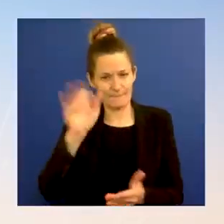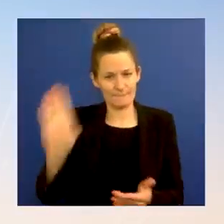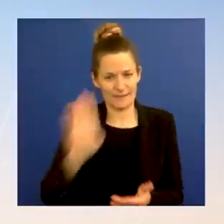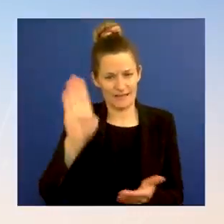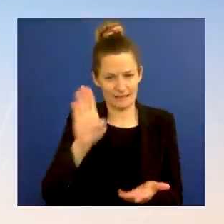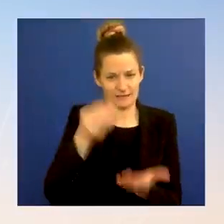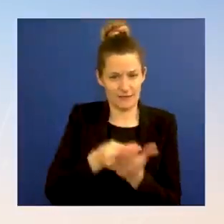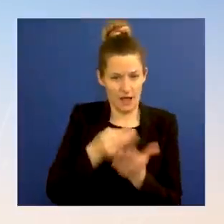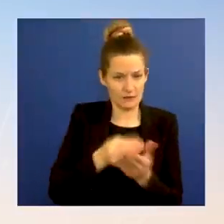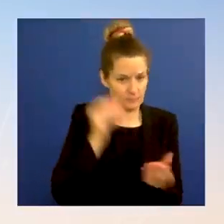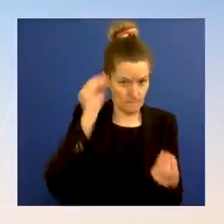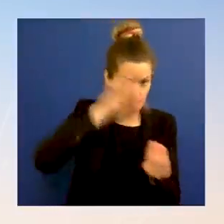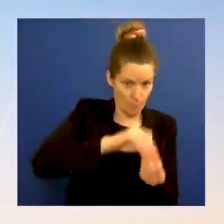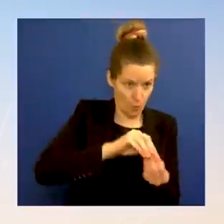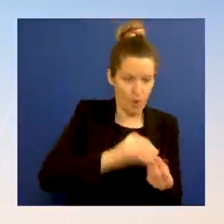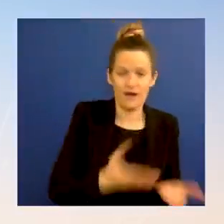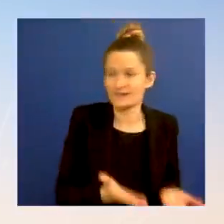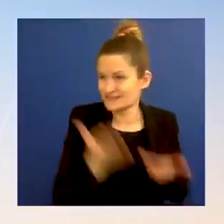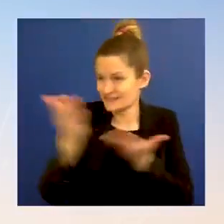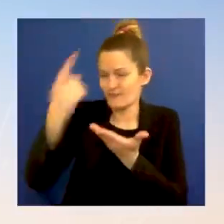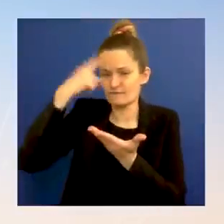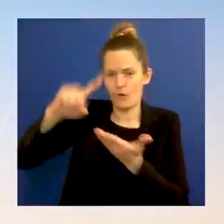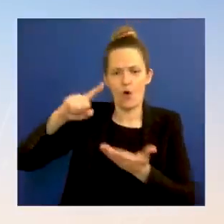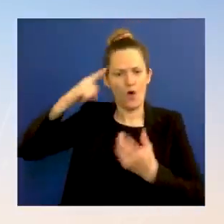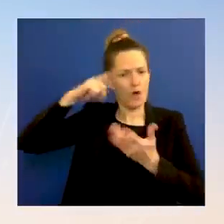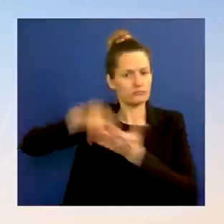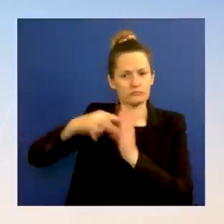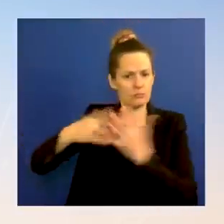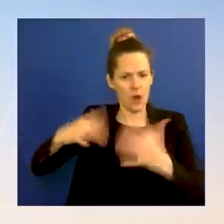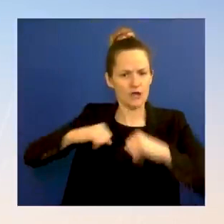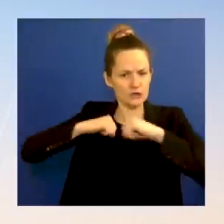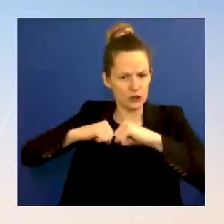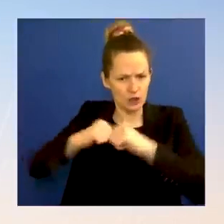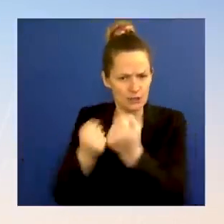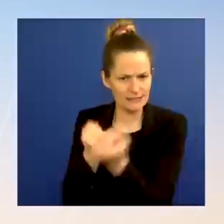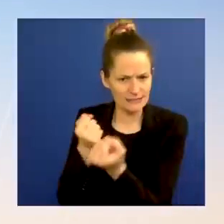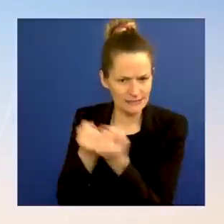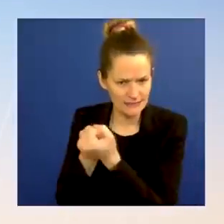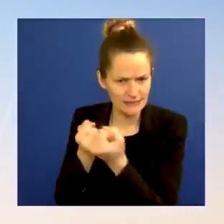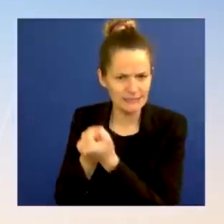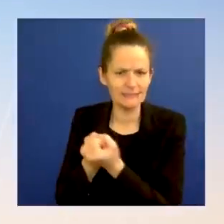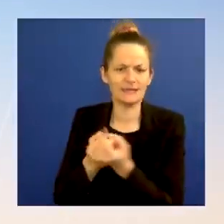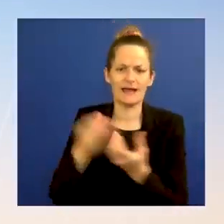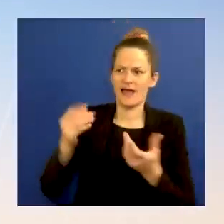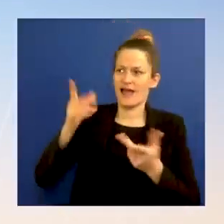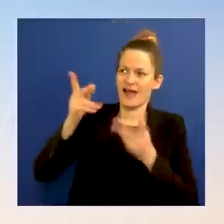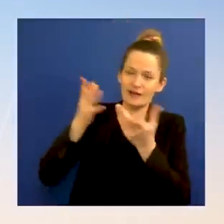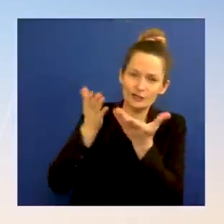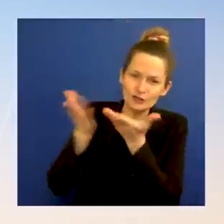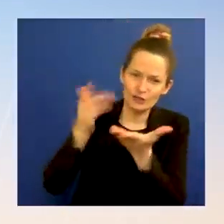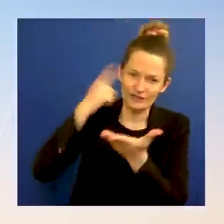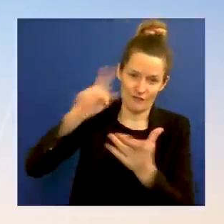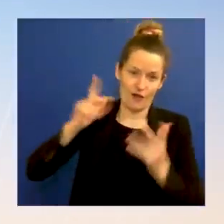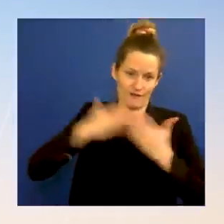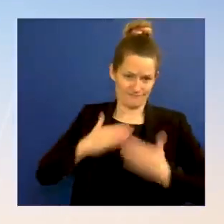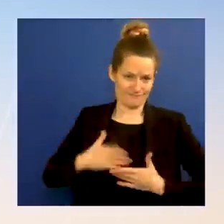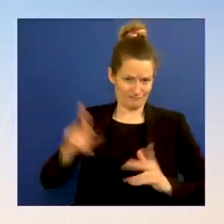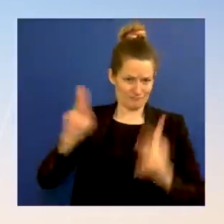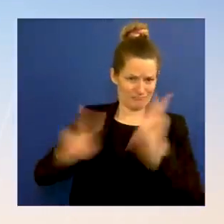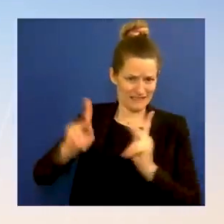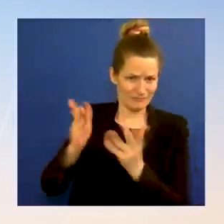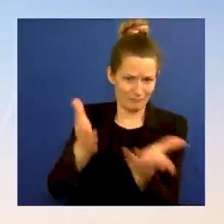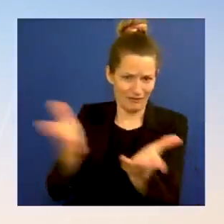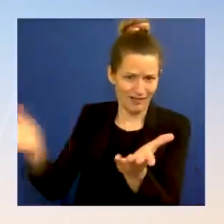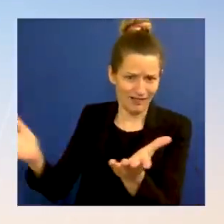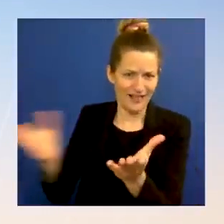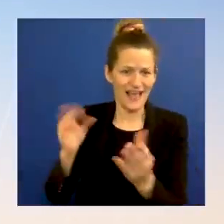life-saving humanitarian assistance for the Ukrainian people, and more support for stronger sanctions enforcement and for U.S. troop deployments to